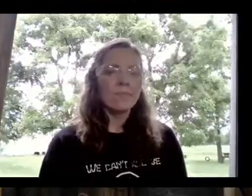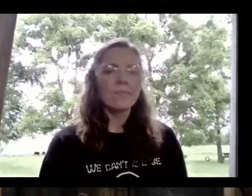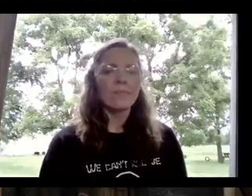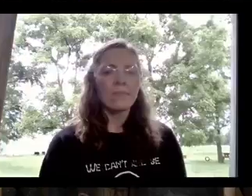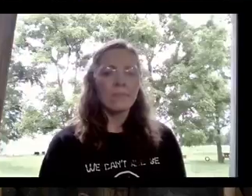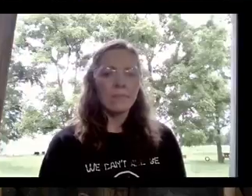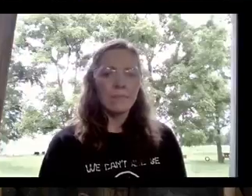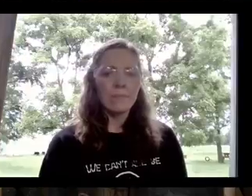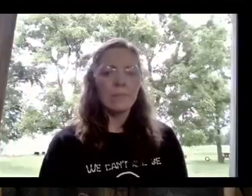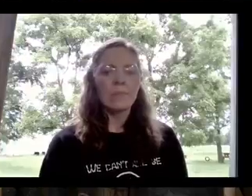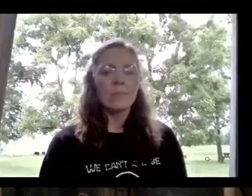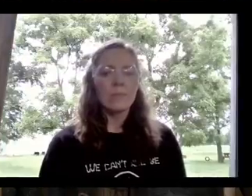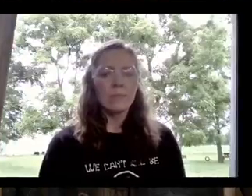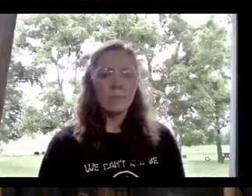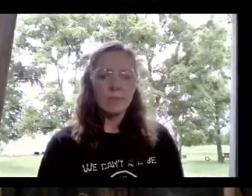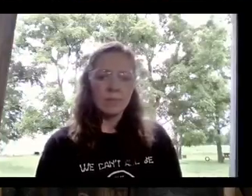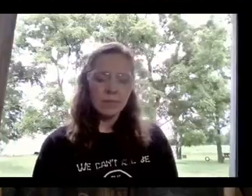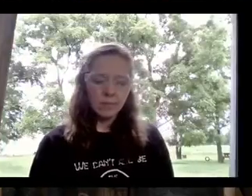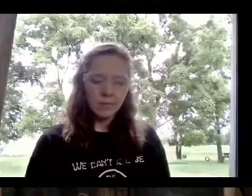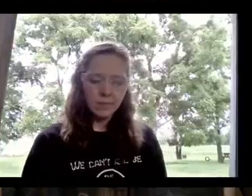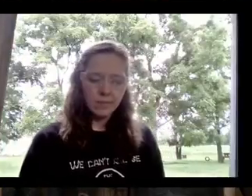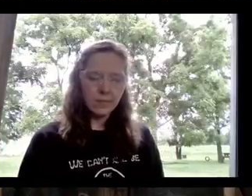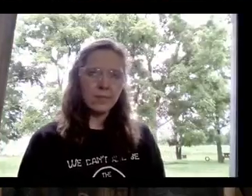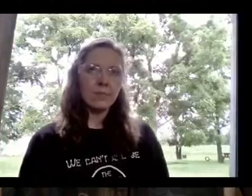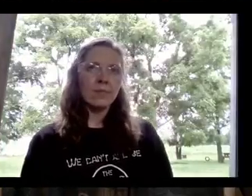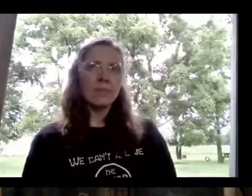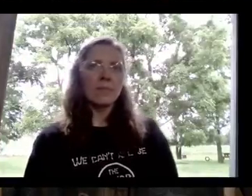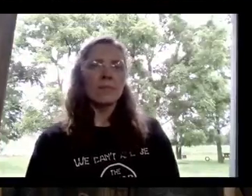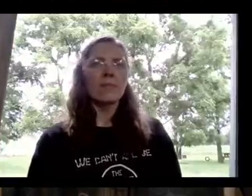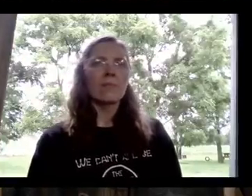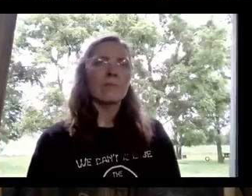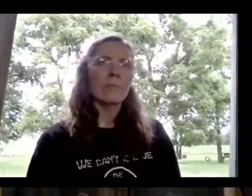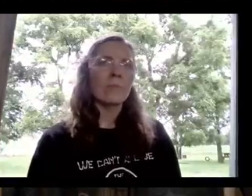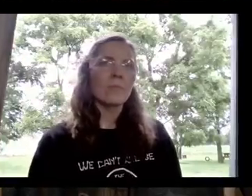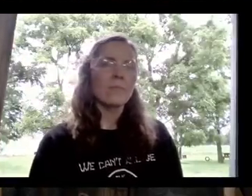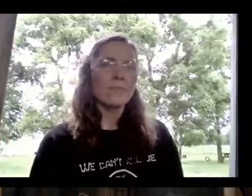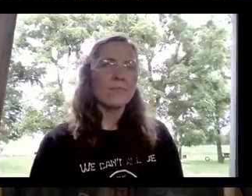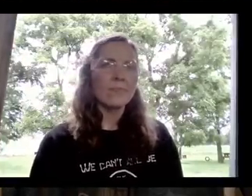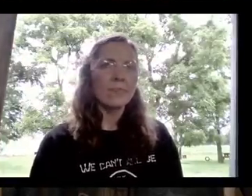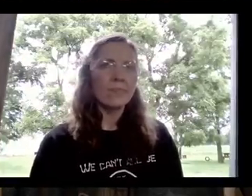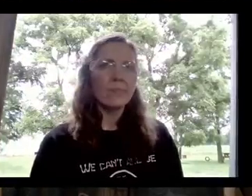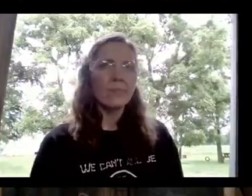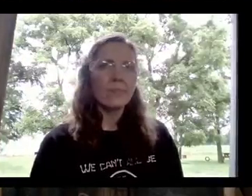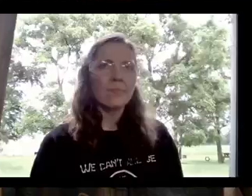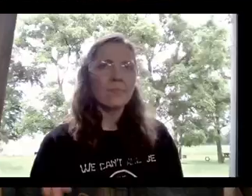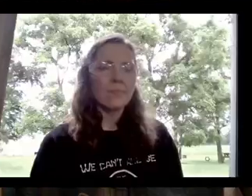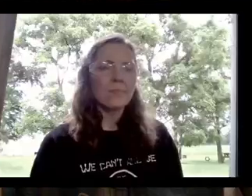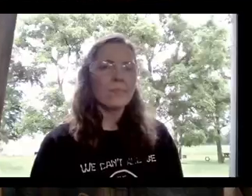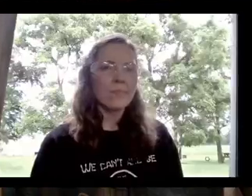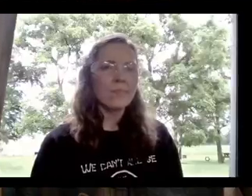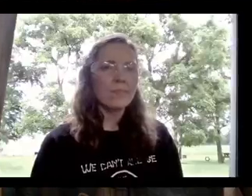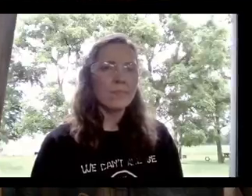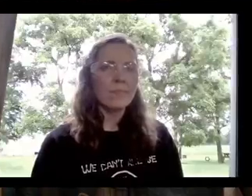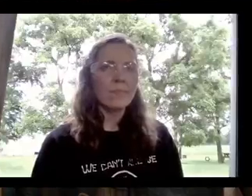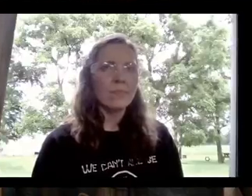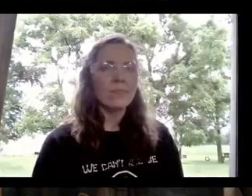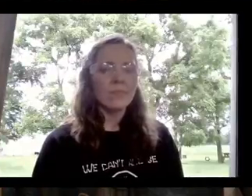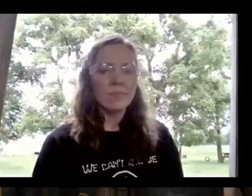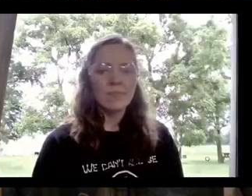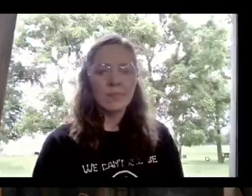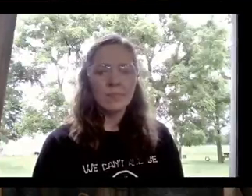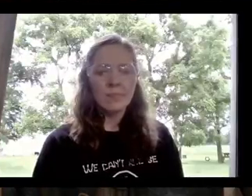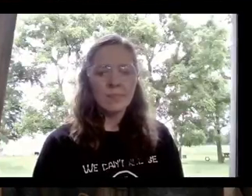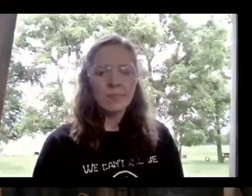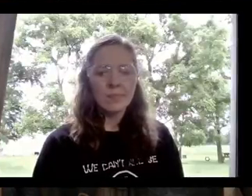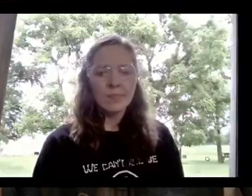things and show that, yes, it can be done right here in hand crank forge and just an anvil and